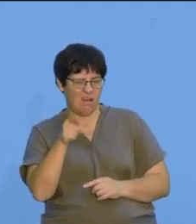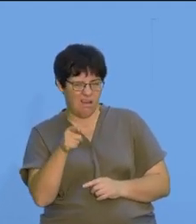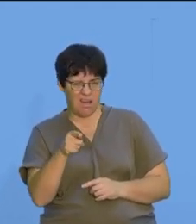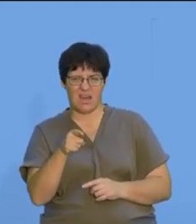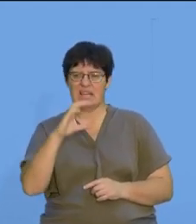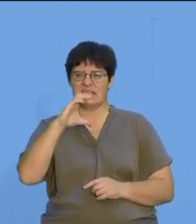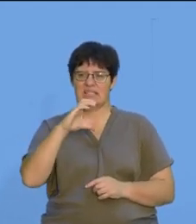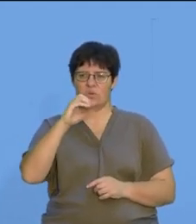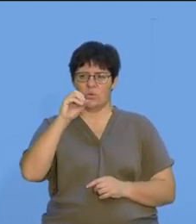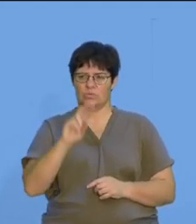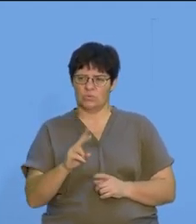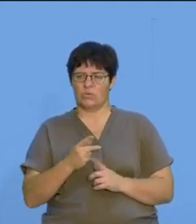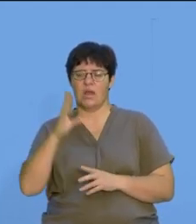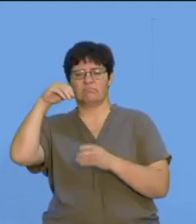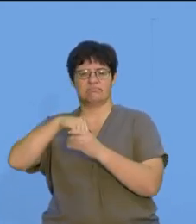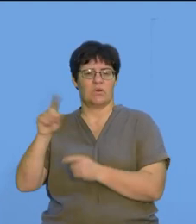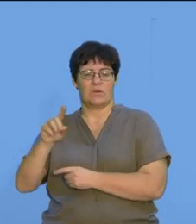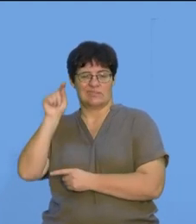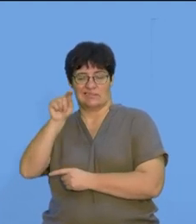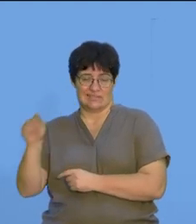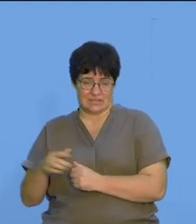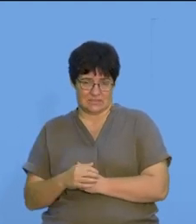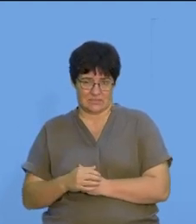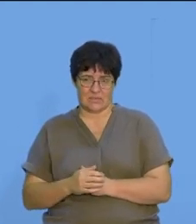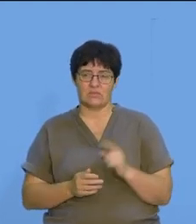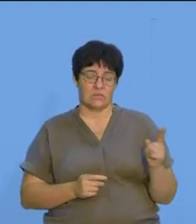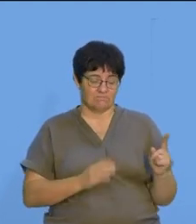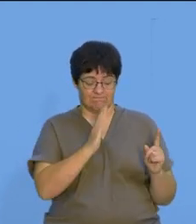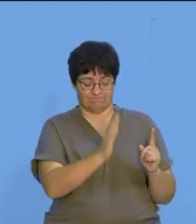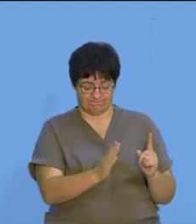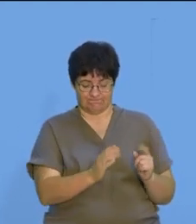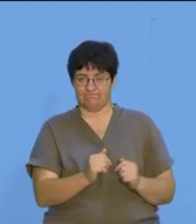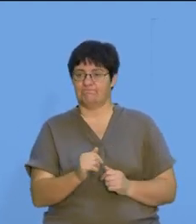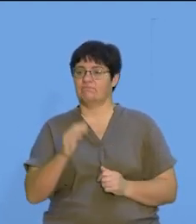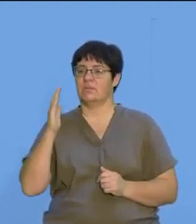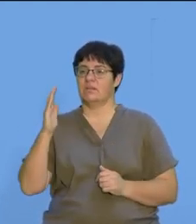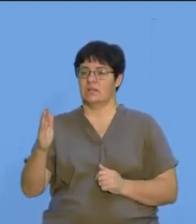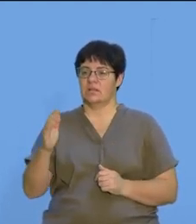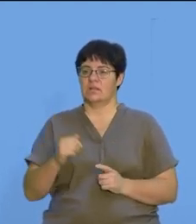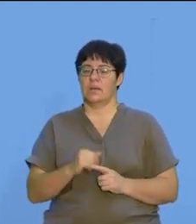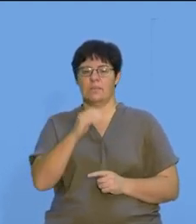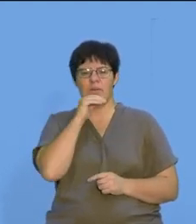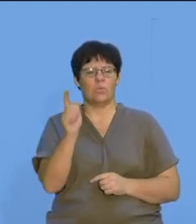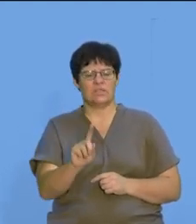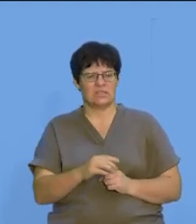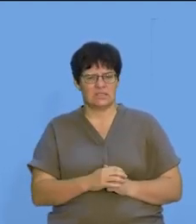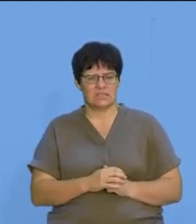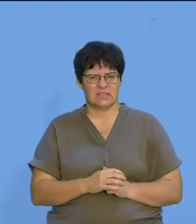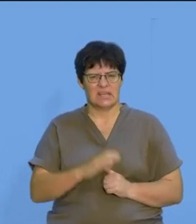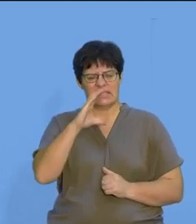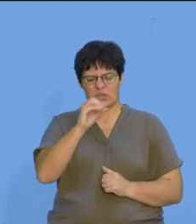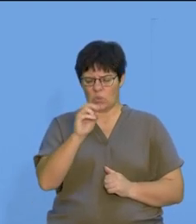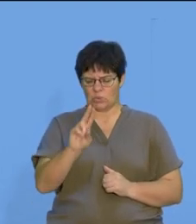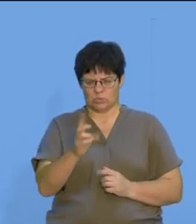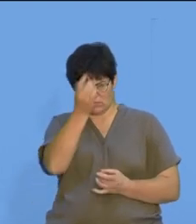then what atoms or elements make up that particular compound. Okay, so carbon dioxide, the formula is CO2.